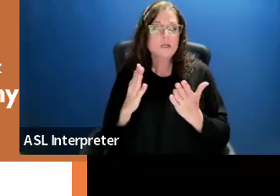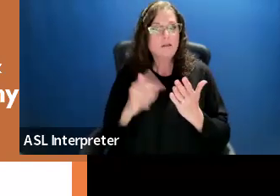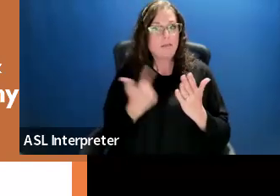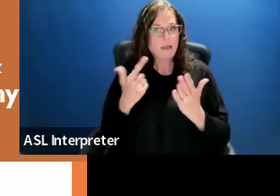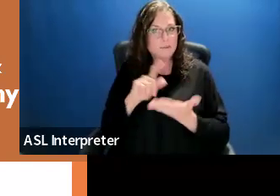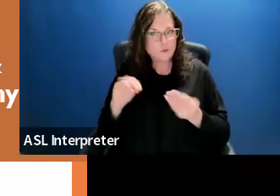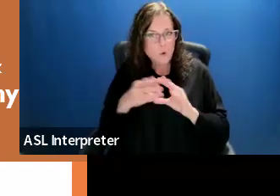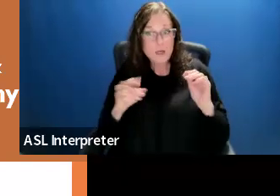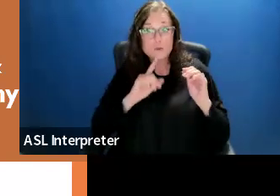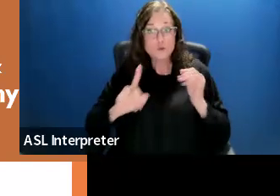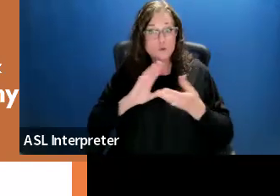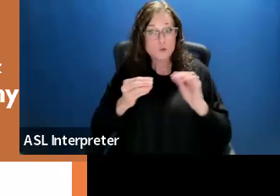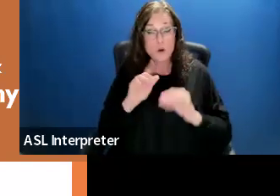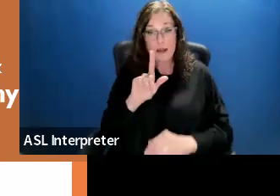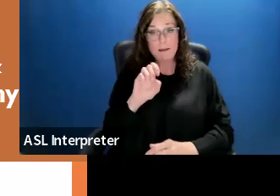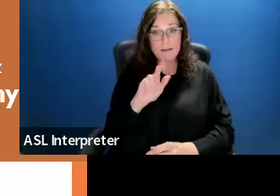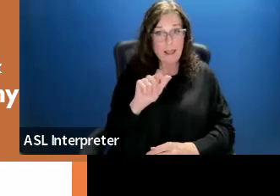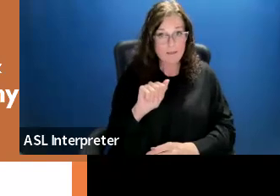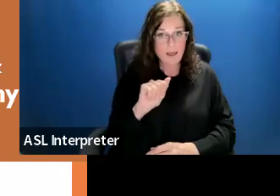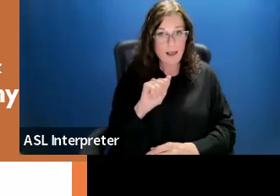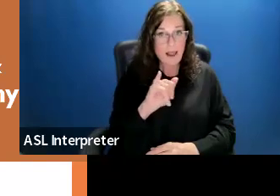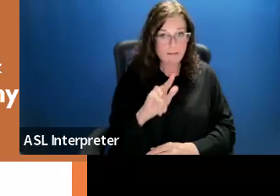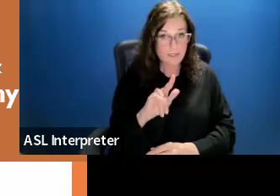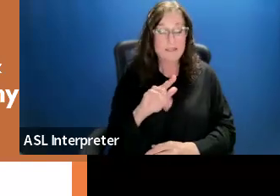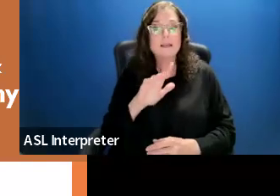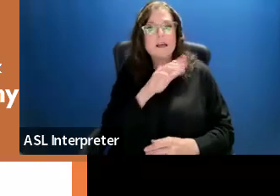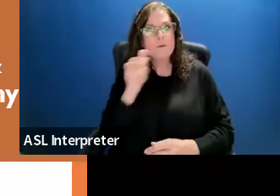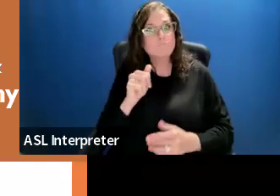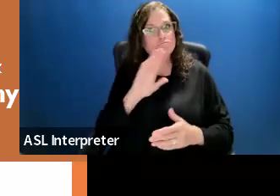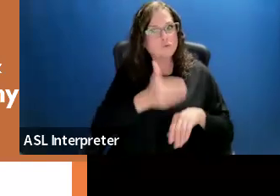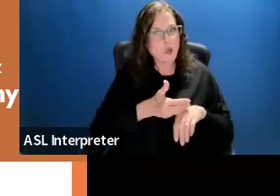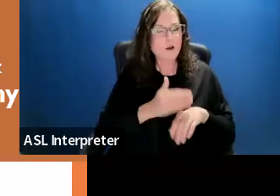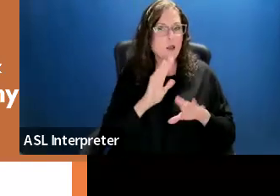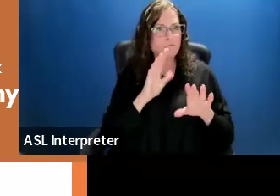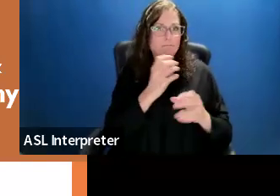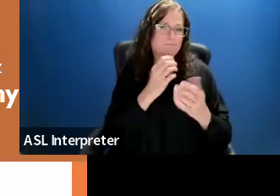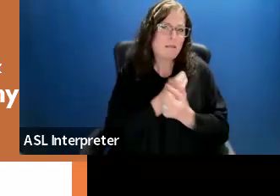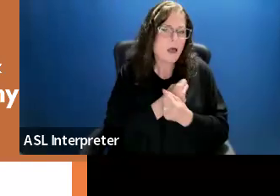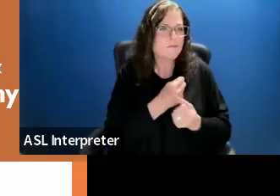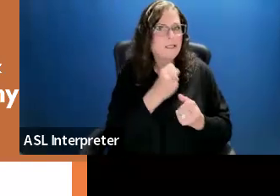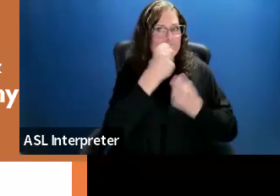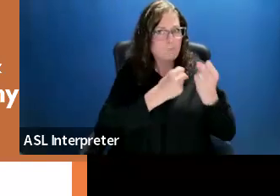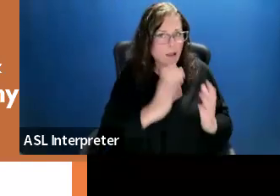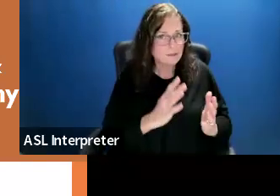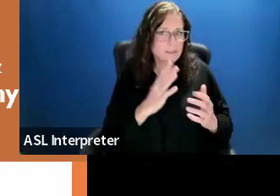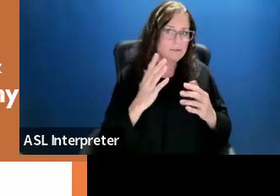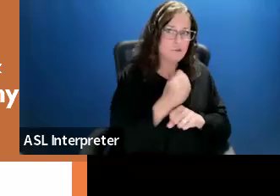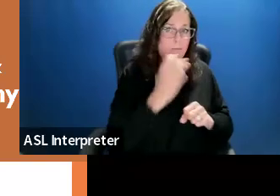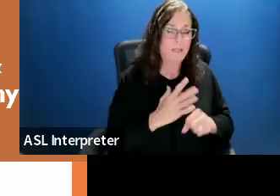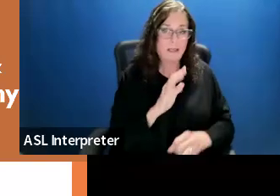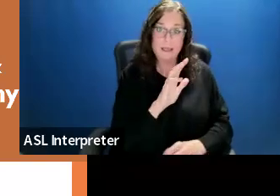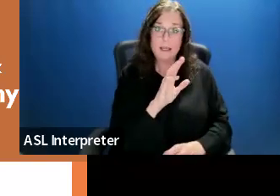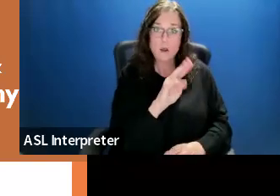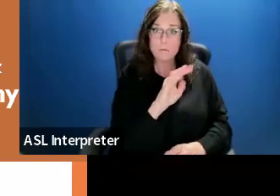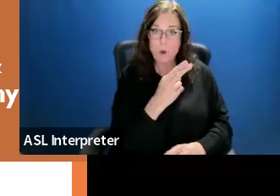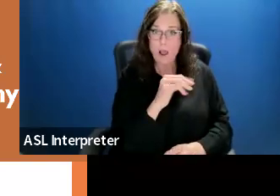true story of how Layla Ali went from being the daughter of the beloved boxing champion Muhammad Ali to being an undefeated boxer herself